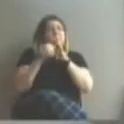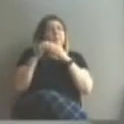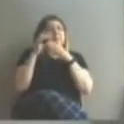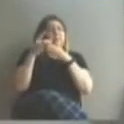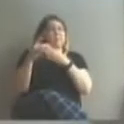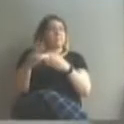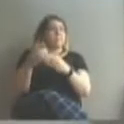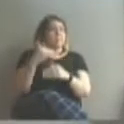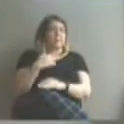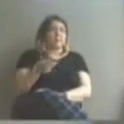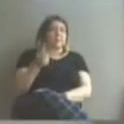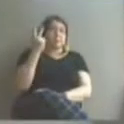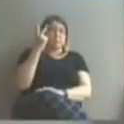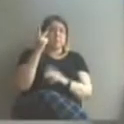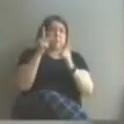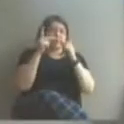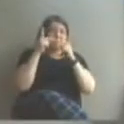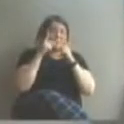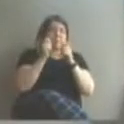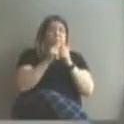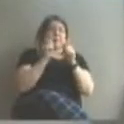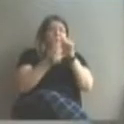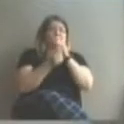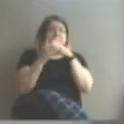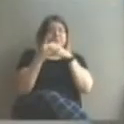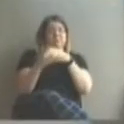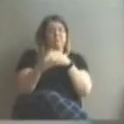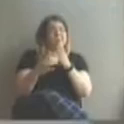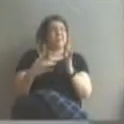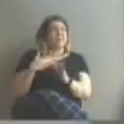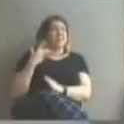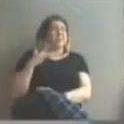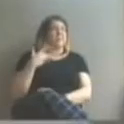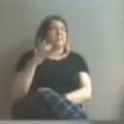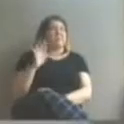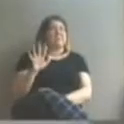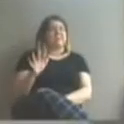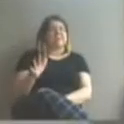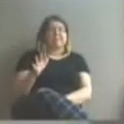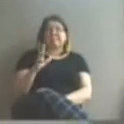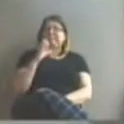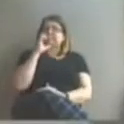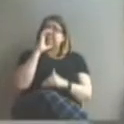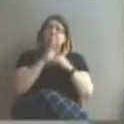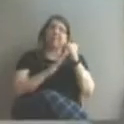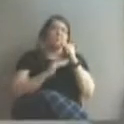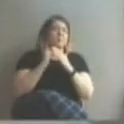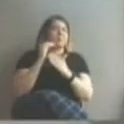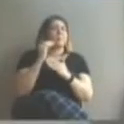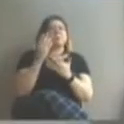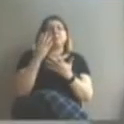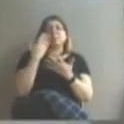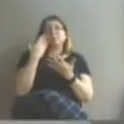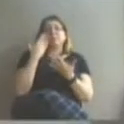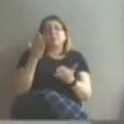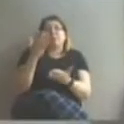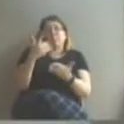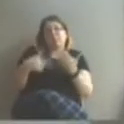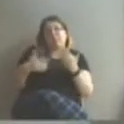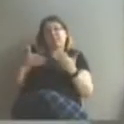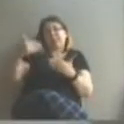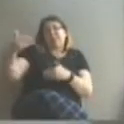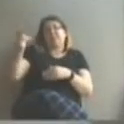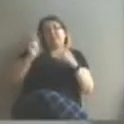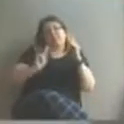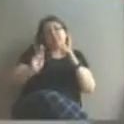to have two positions with changes in leadership. And it feels very uncomfortable doing that, because you don't know what the next people,